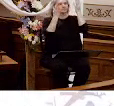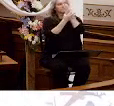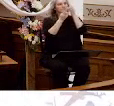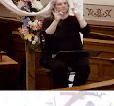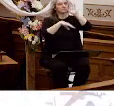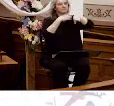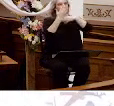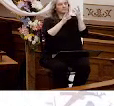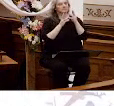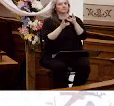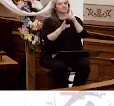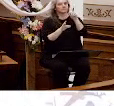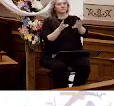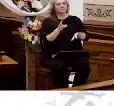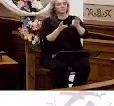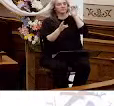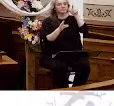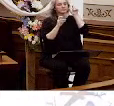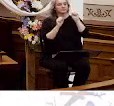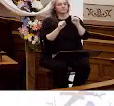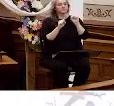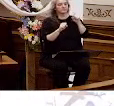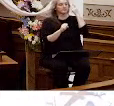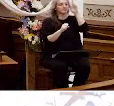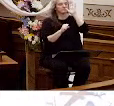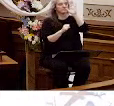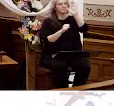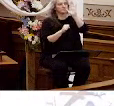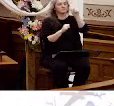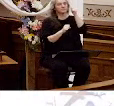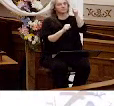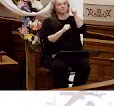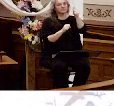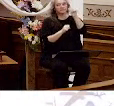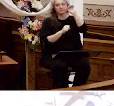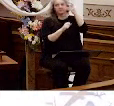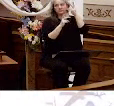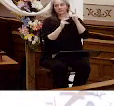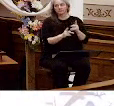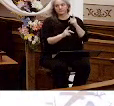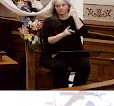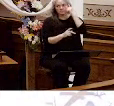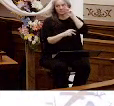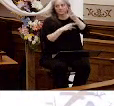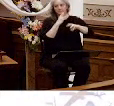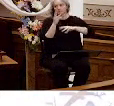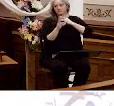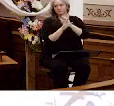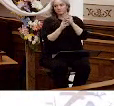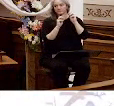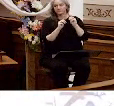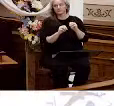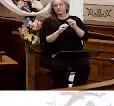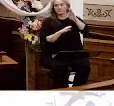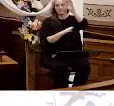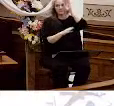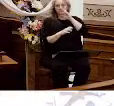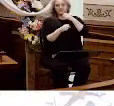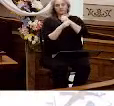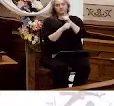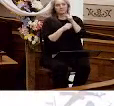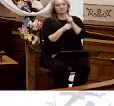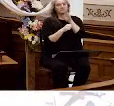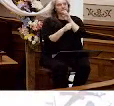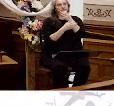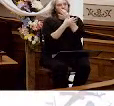the ways you discover you can, for yourself, for others, for the world. And may the God who created you to